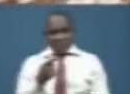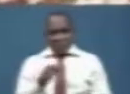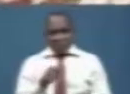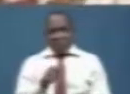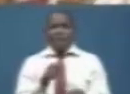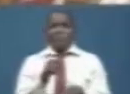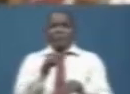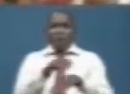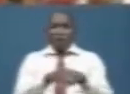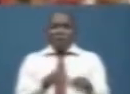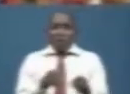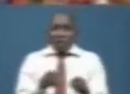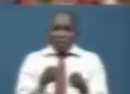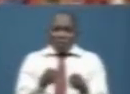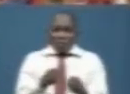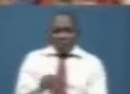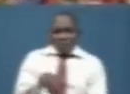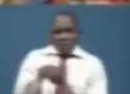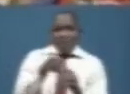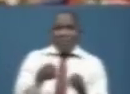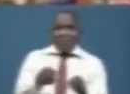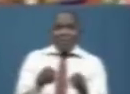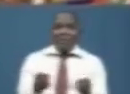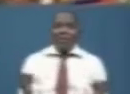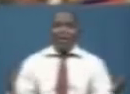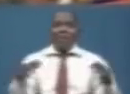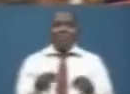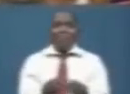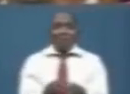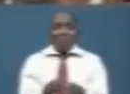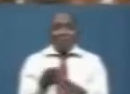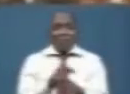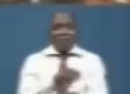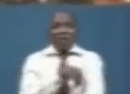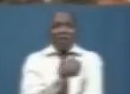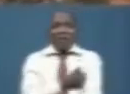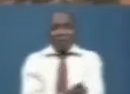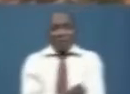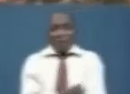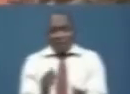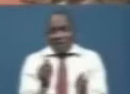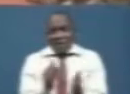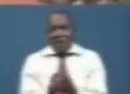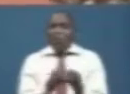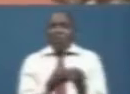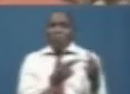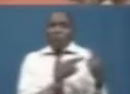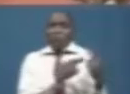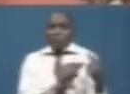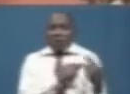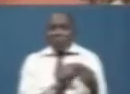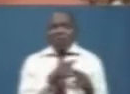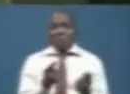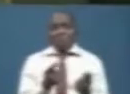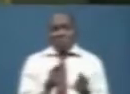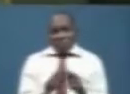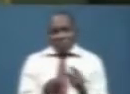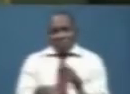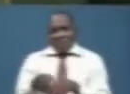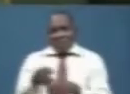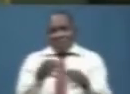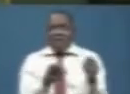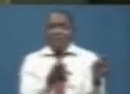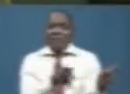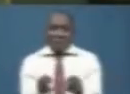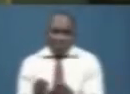an immediate extraordinary emergency summit of the authority, which was responsible for ironing out the transitional